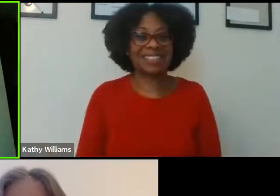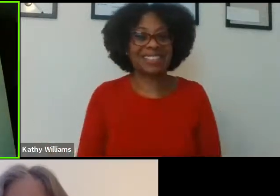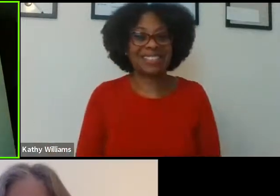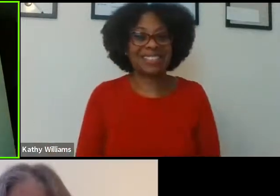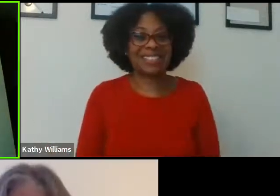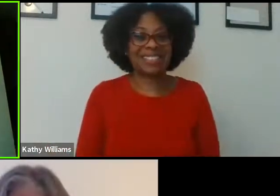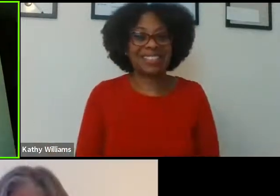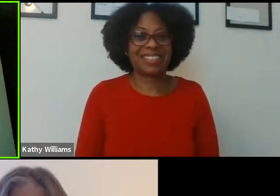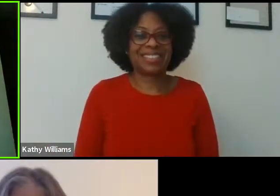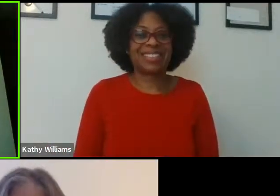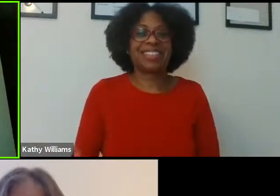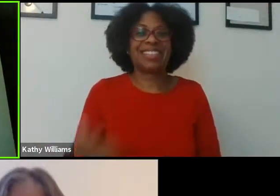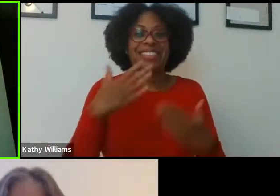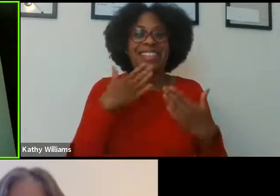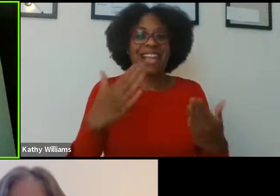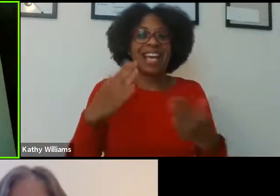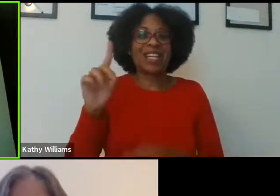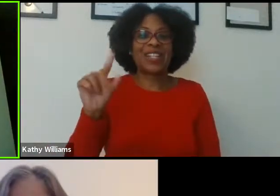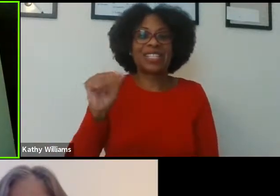Thank you, Dana.